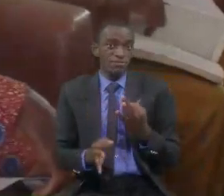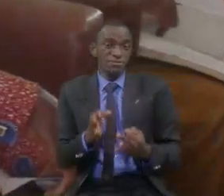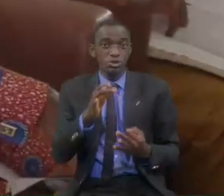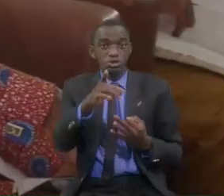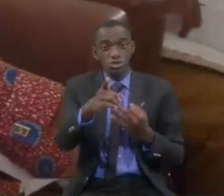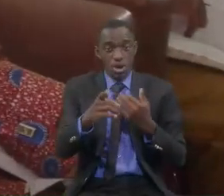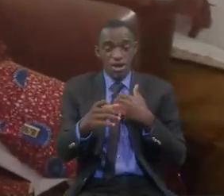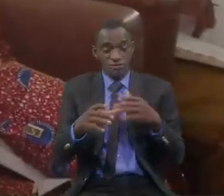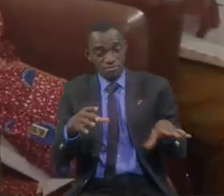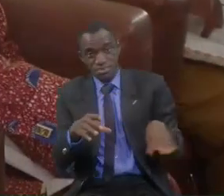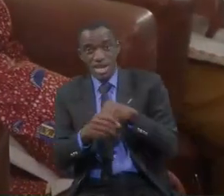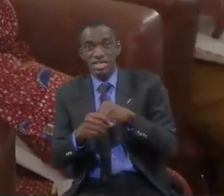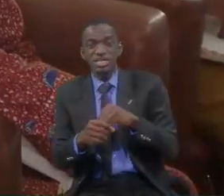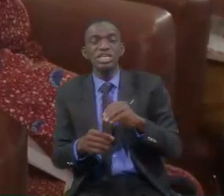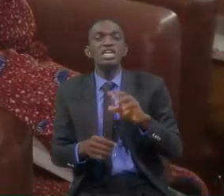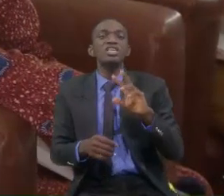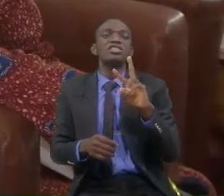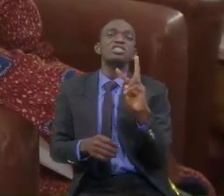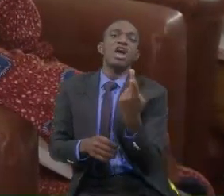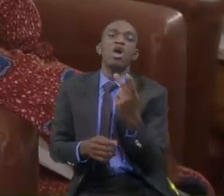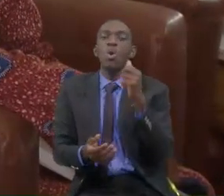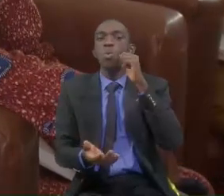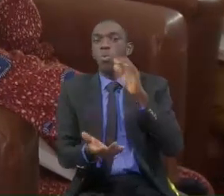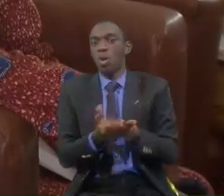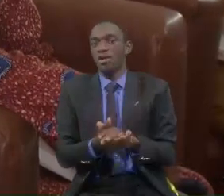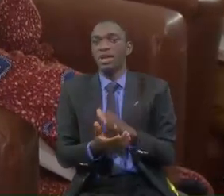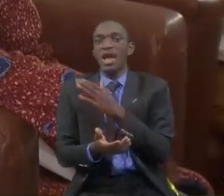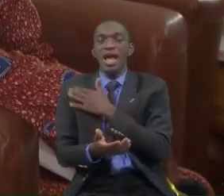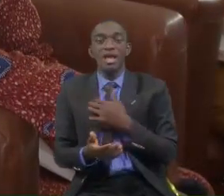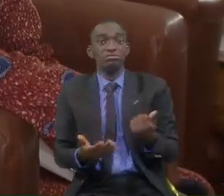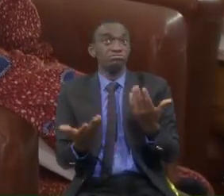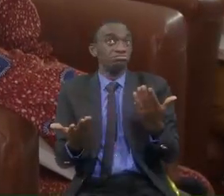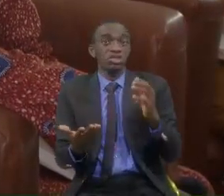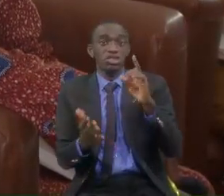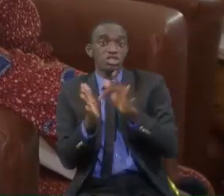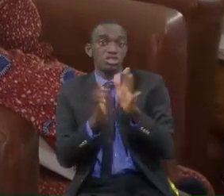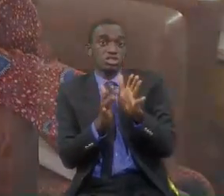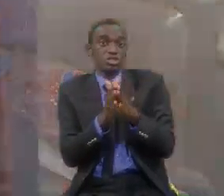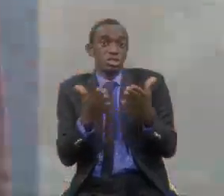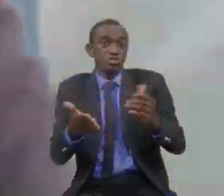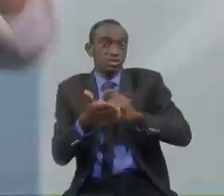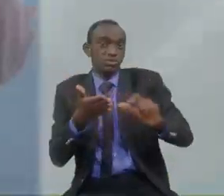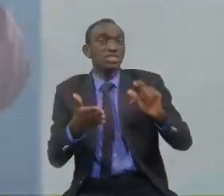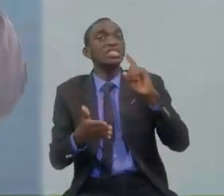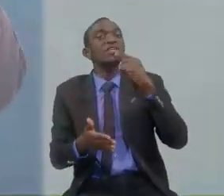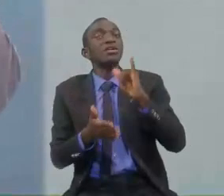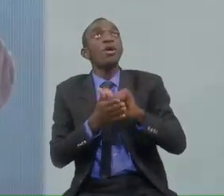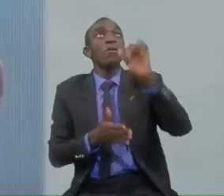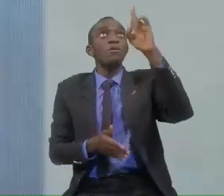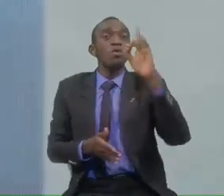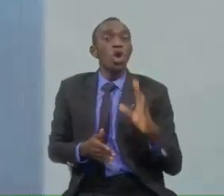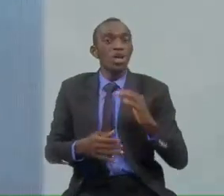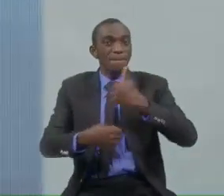second wife, and in the sight of God, he made the male one, female one, and